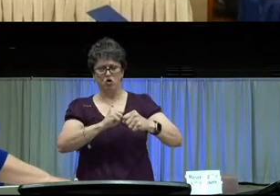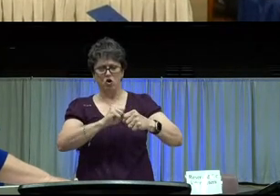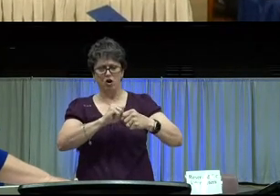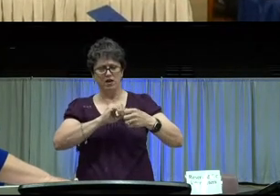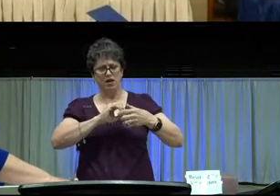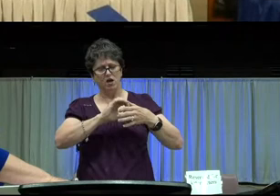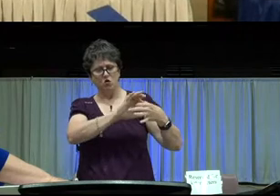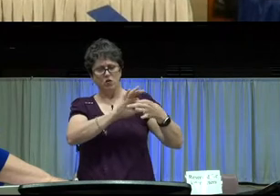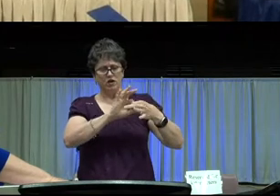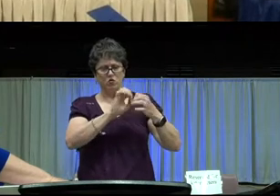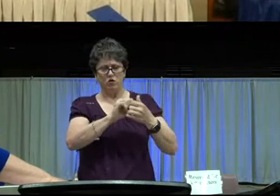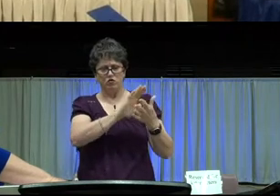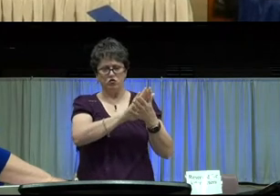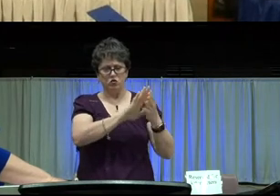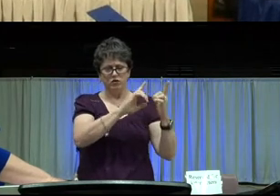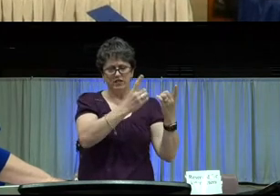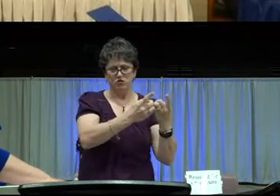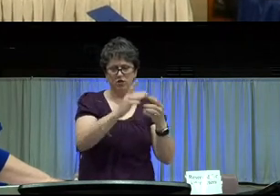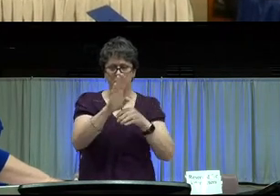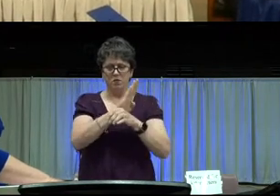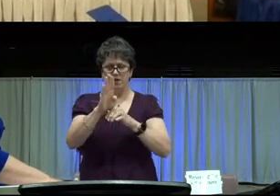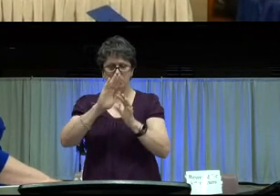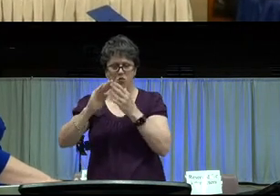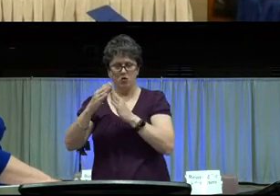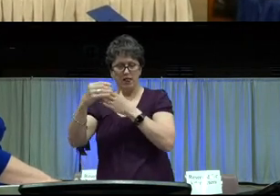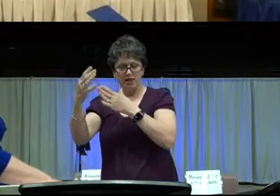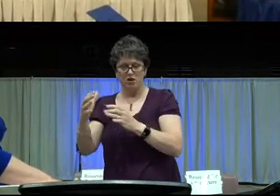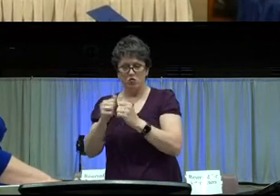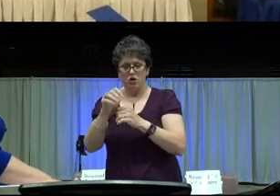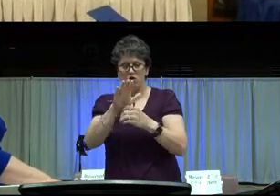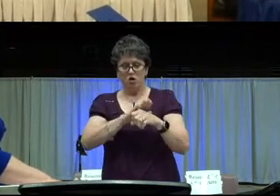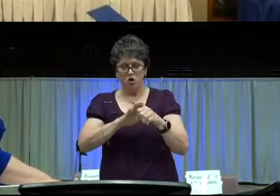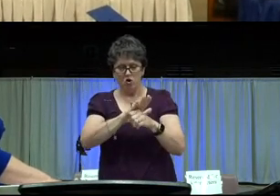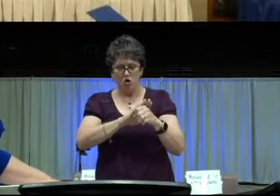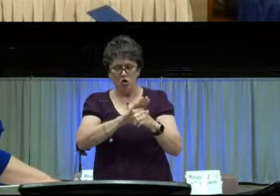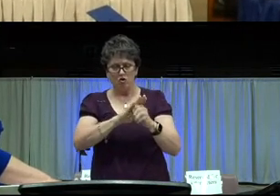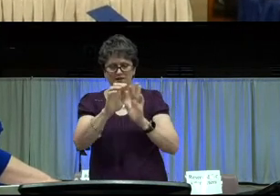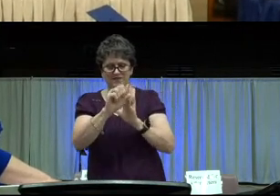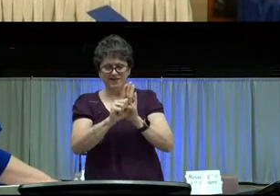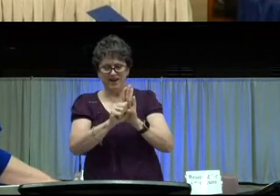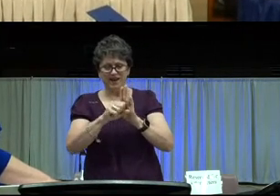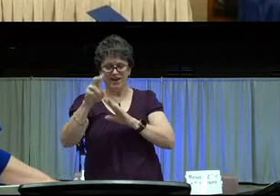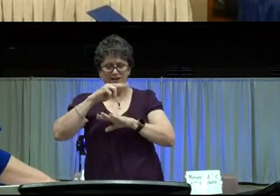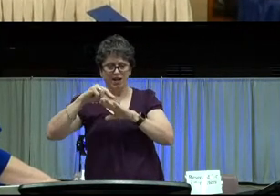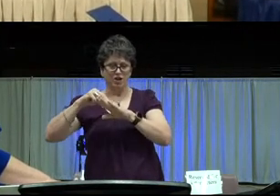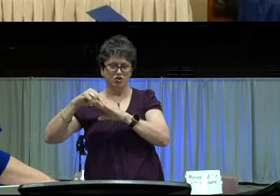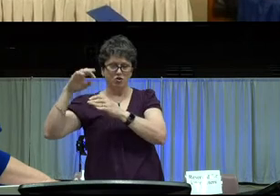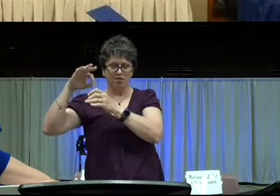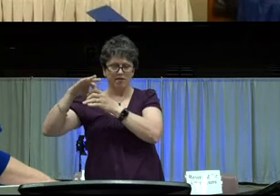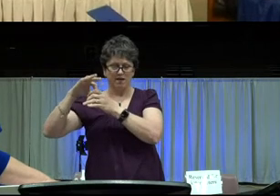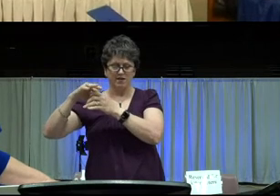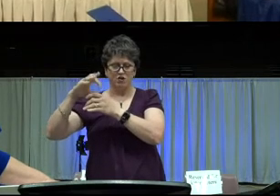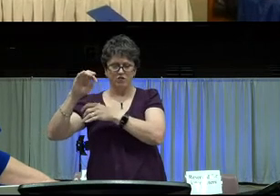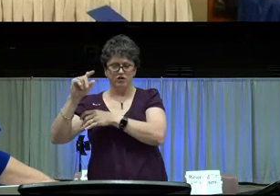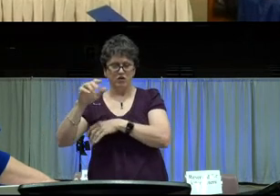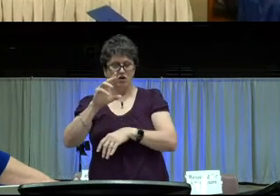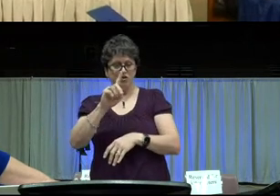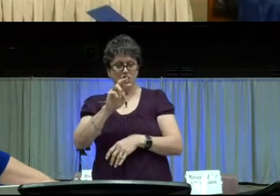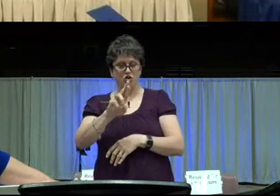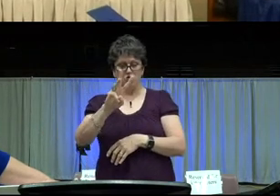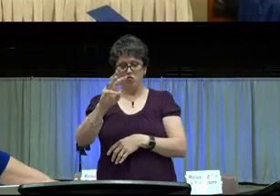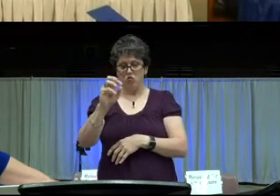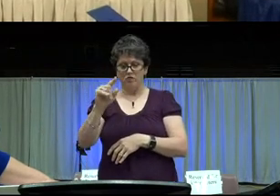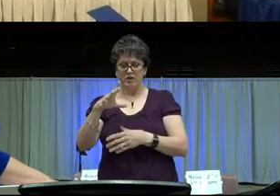school district, business and community leaders, and with local, state, and national elected officials. Dr. Wolf has